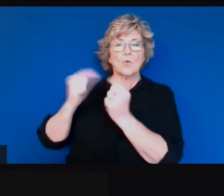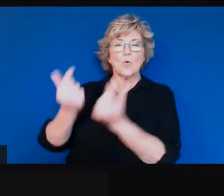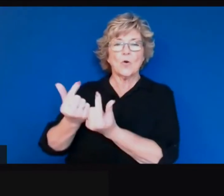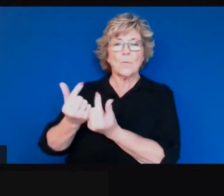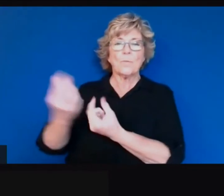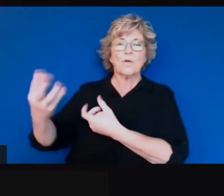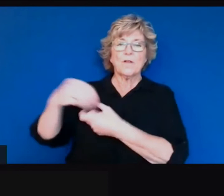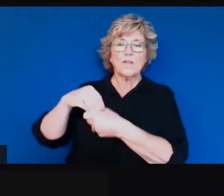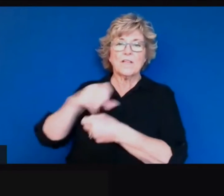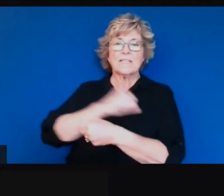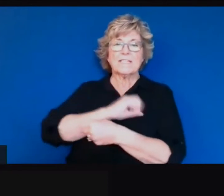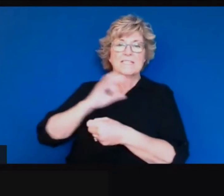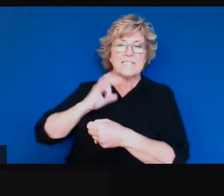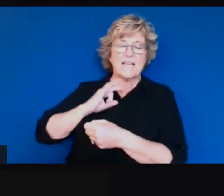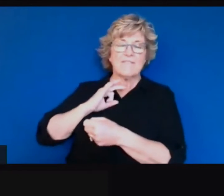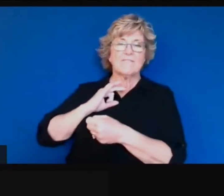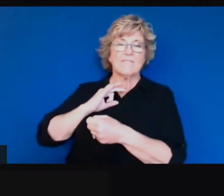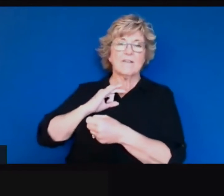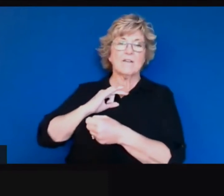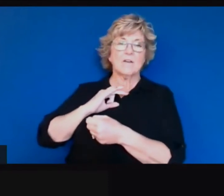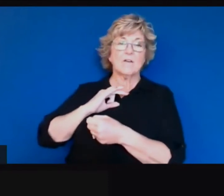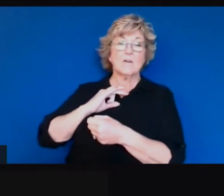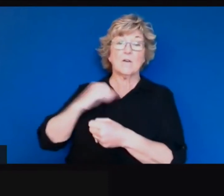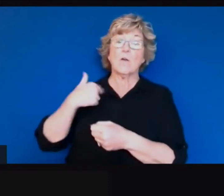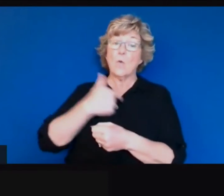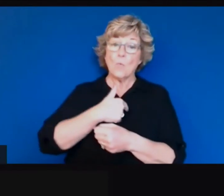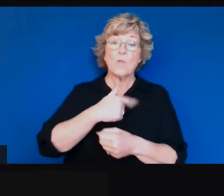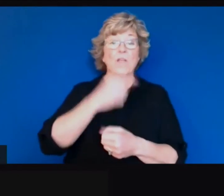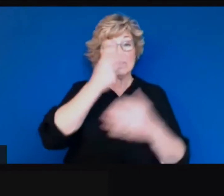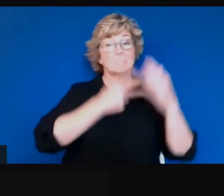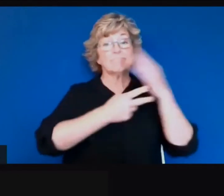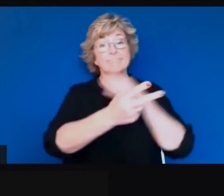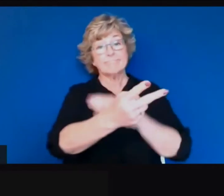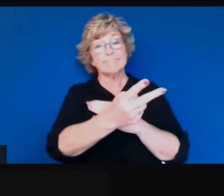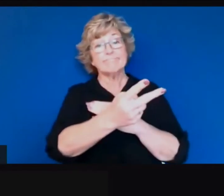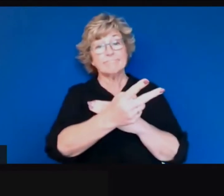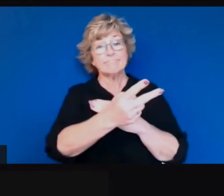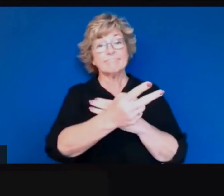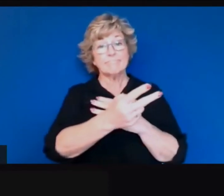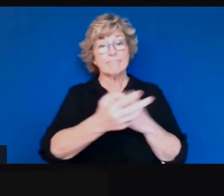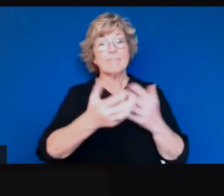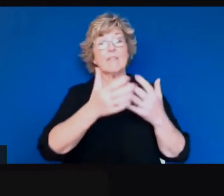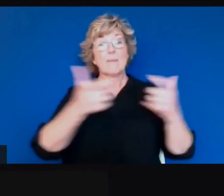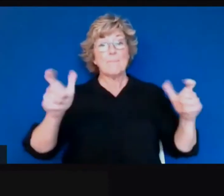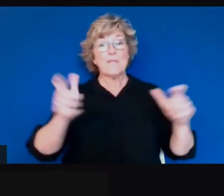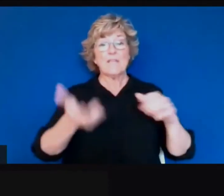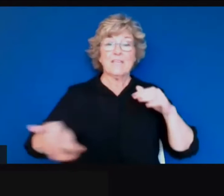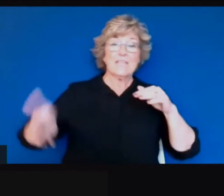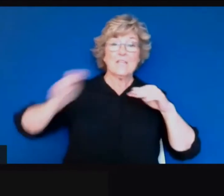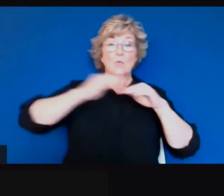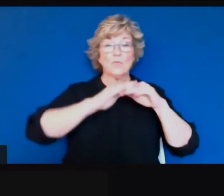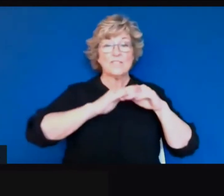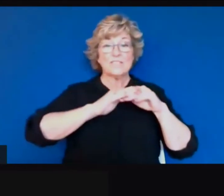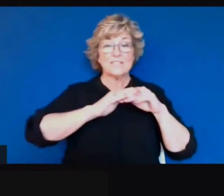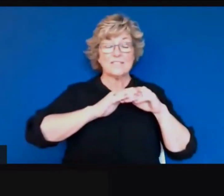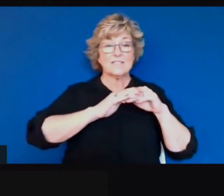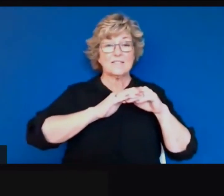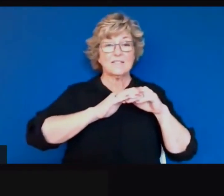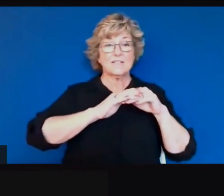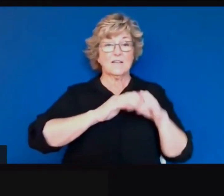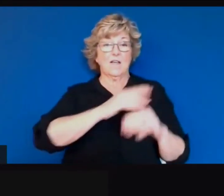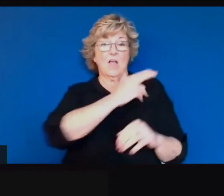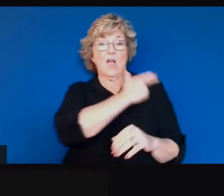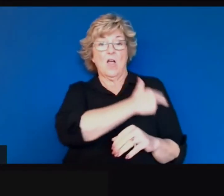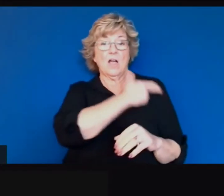of staff as well. So look, we are anticipating a substantial increase in the